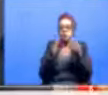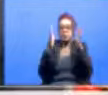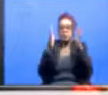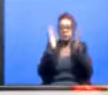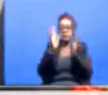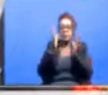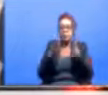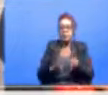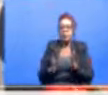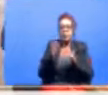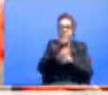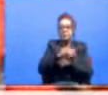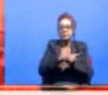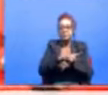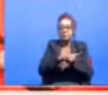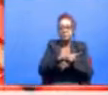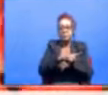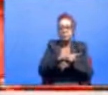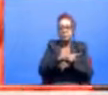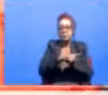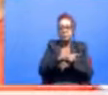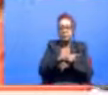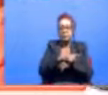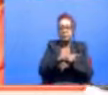her birthday.